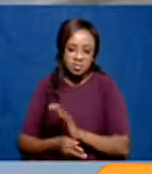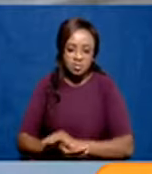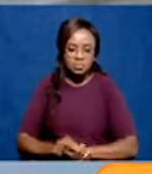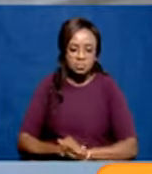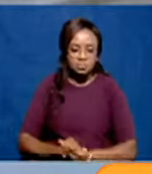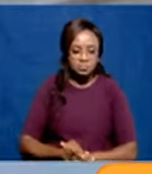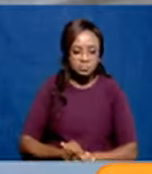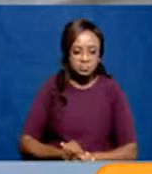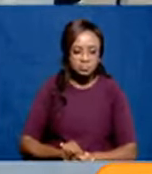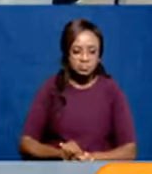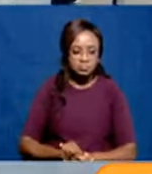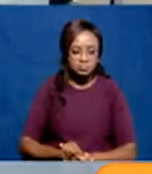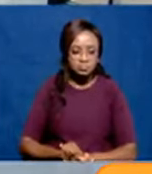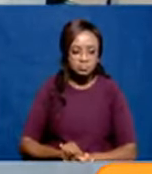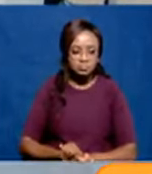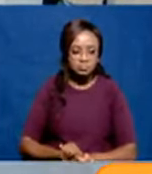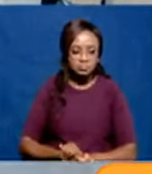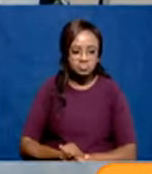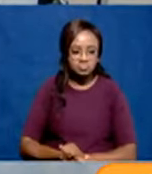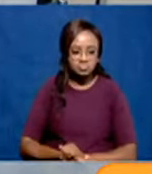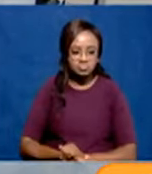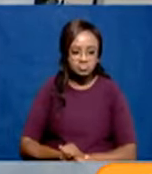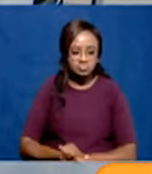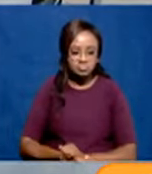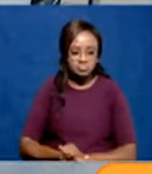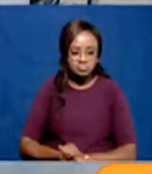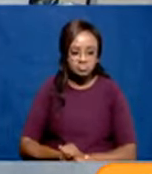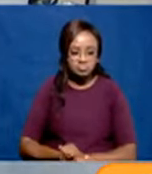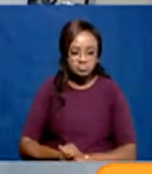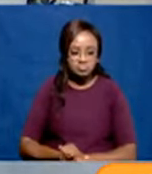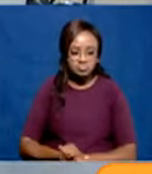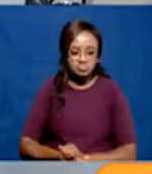Clary. Starting with Linda Mama. Yes.